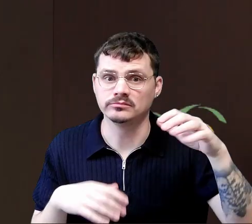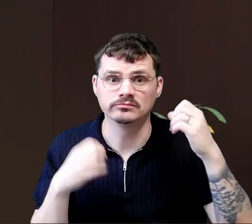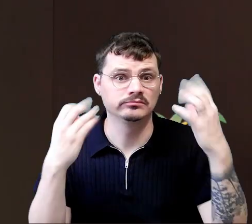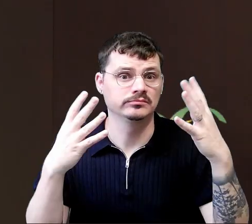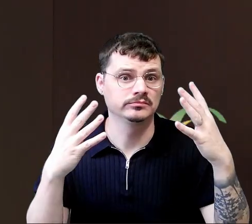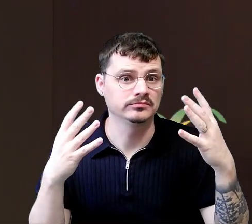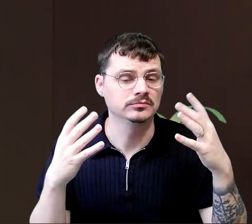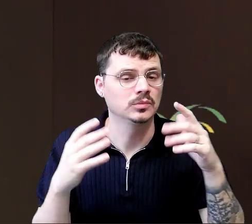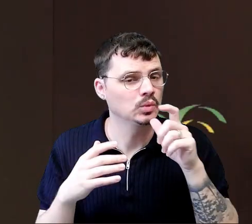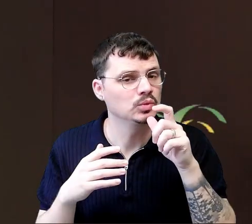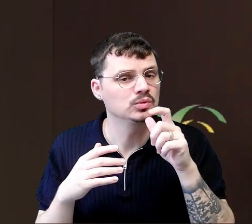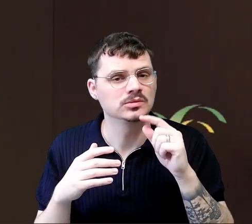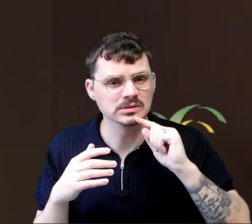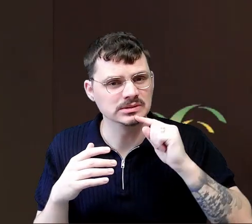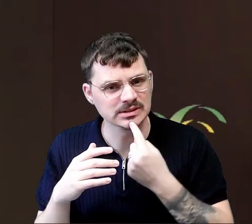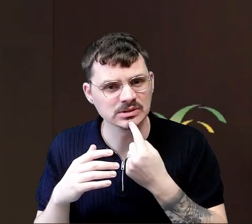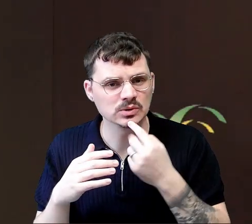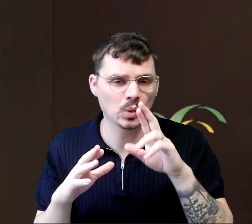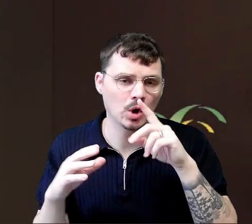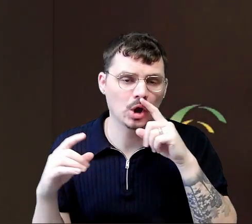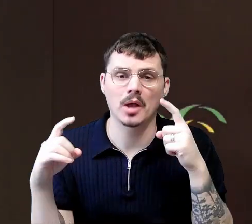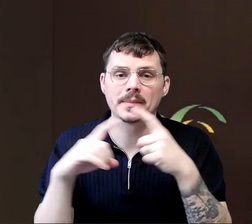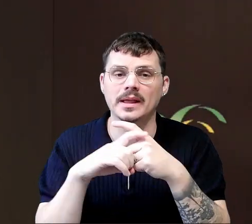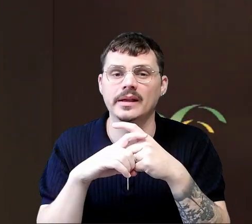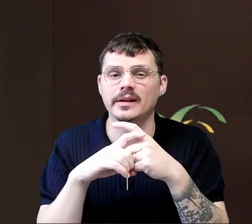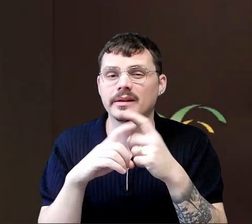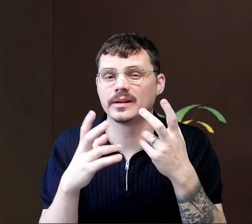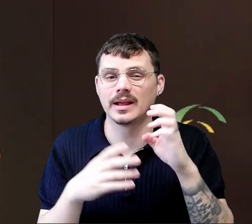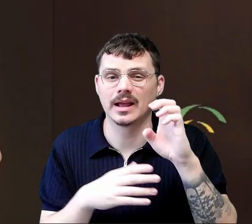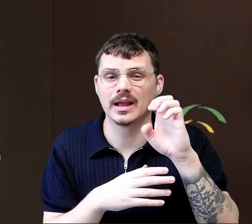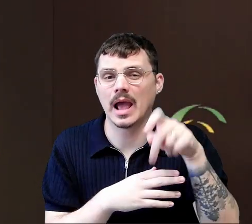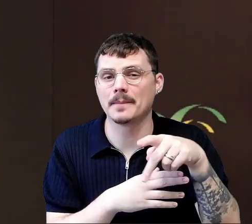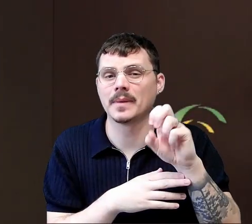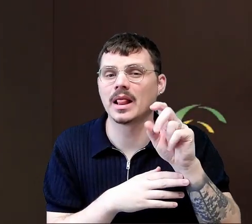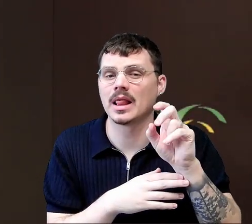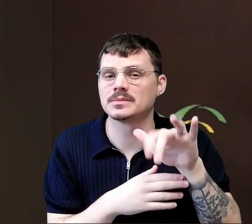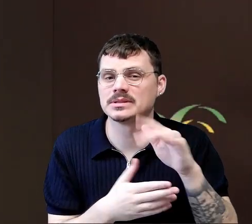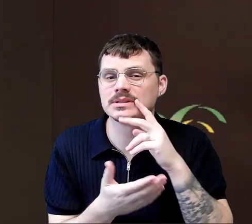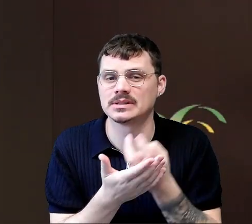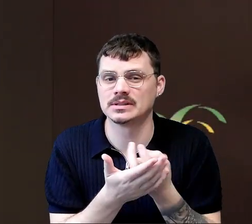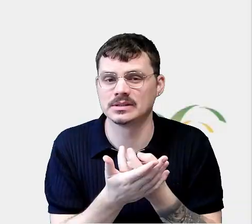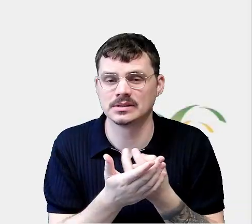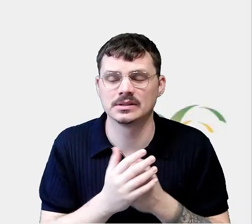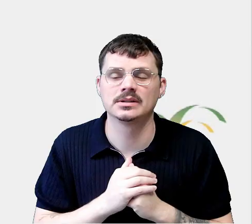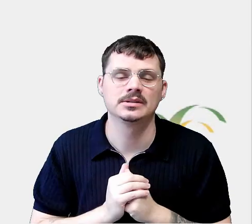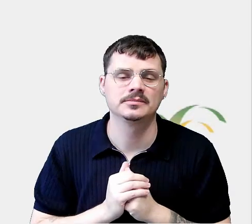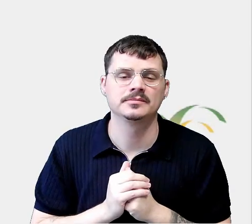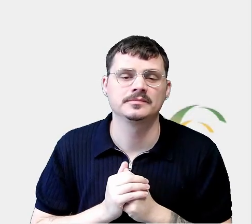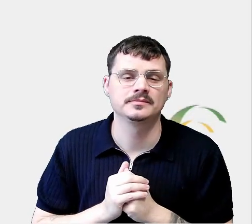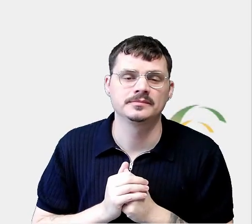of people with serious and complicated epilepsies.